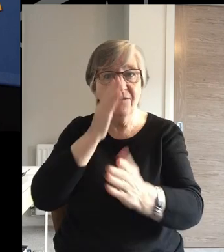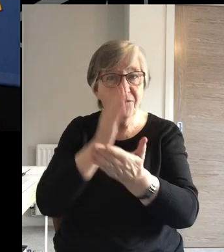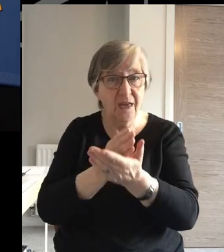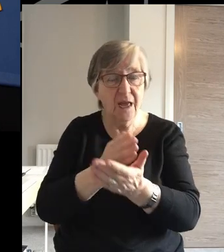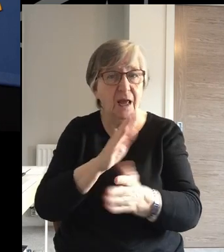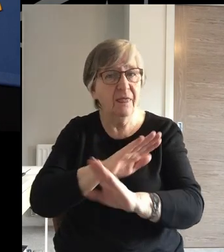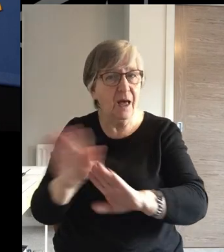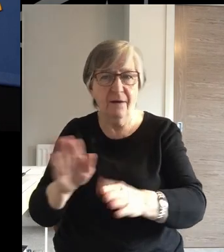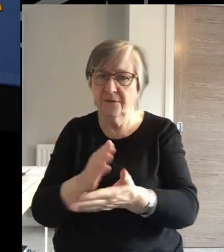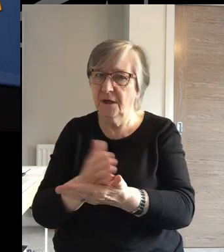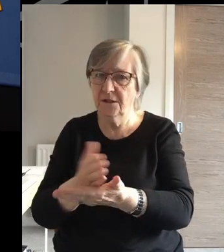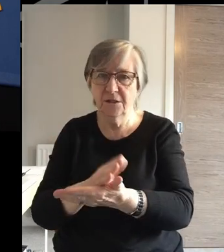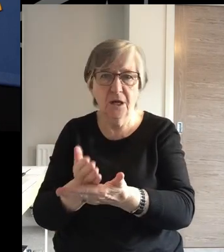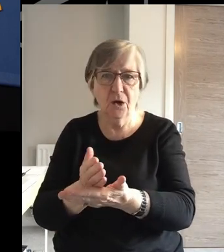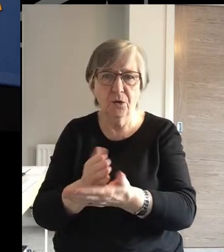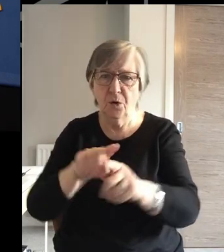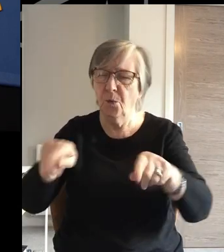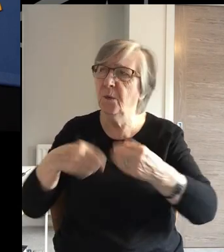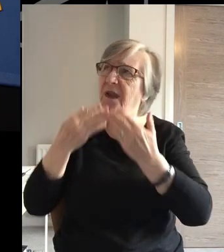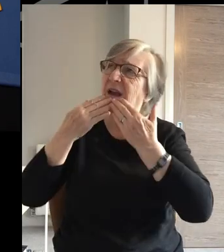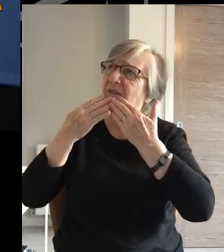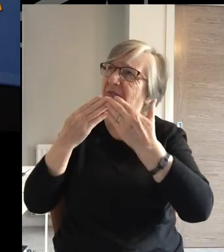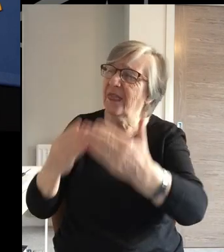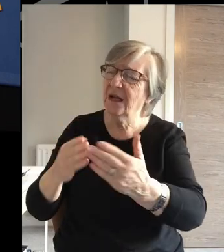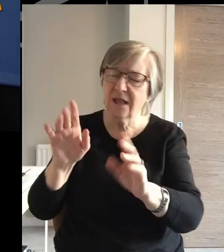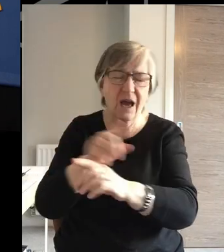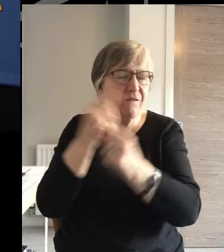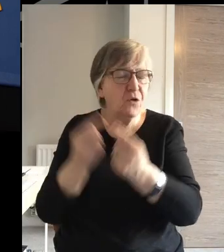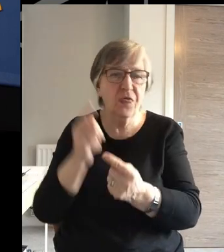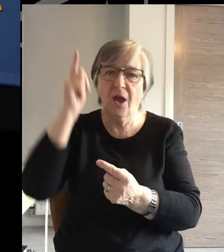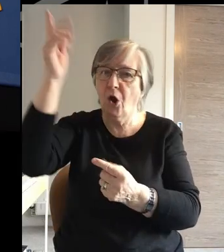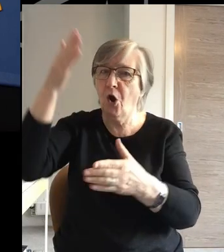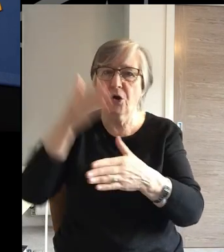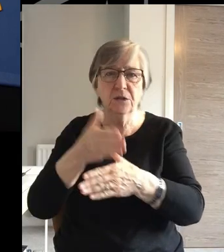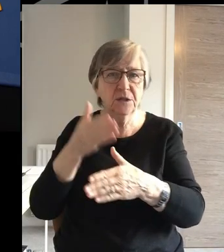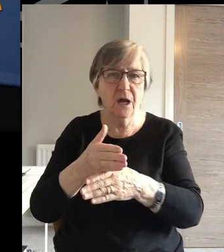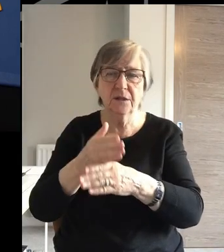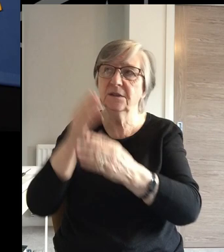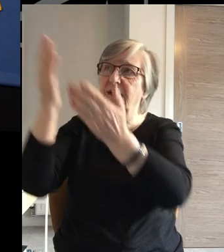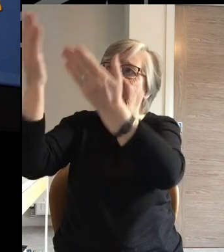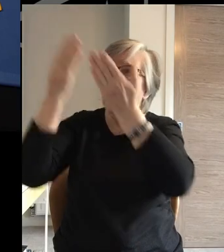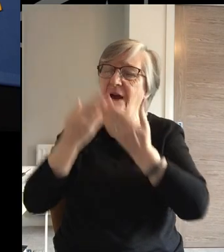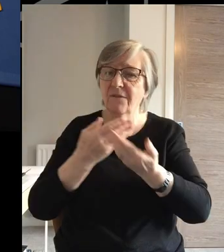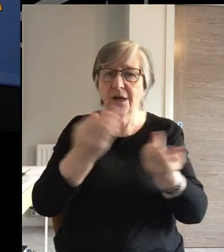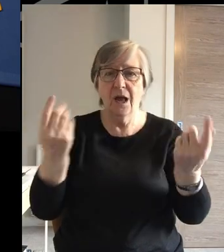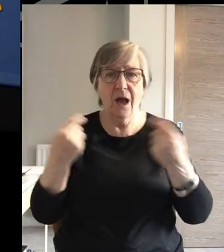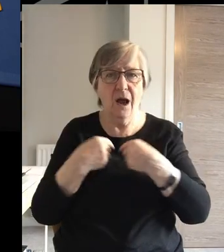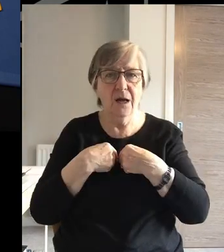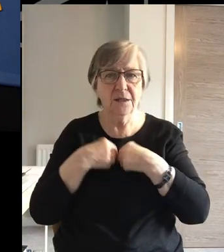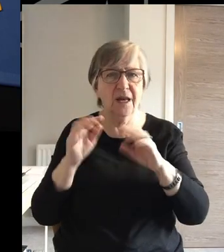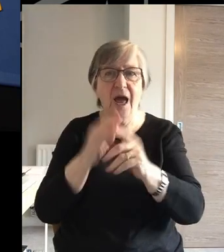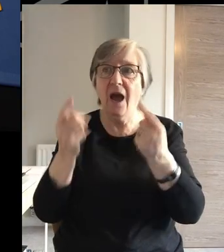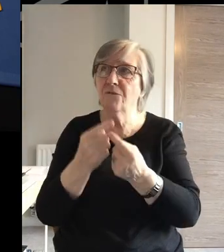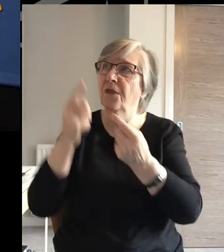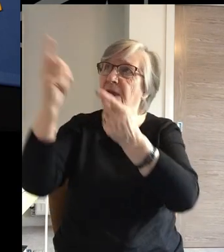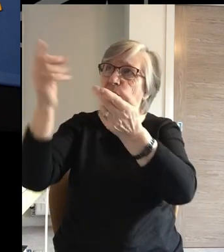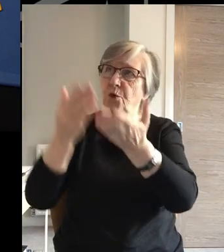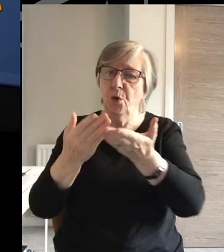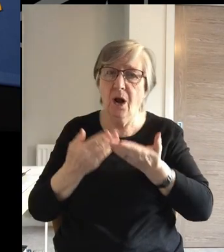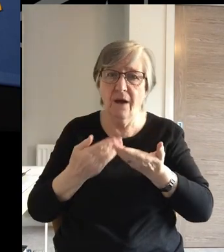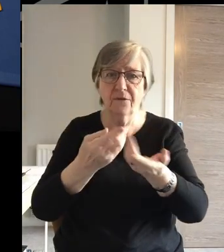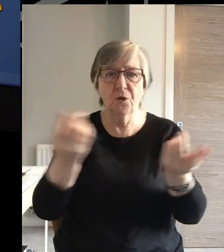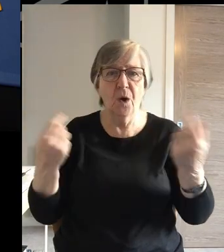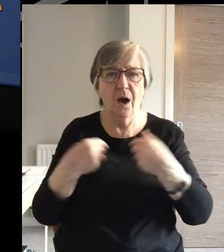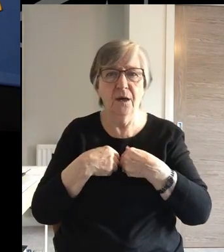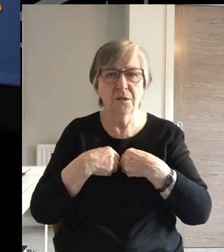which we give thanks for all that you have done, Lord, for all that you have given us, and indeed all that you hold out before us. It's